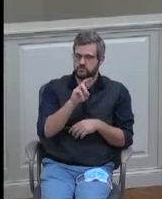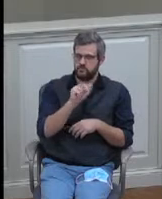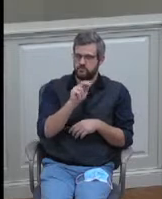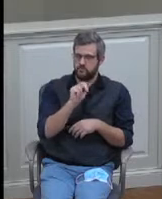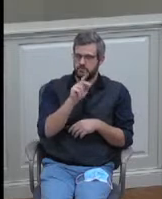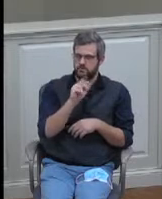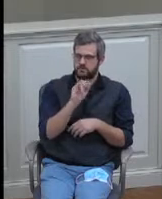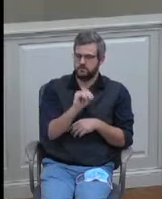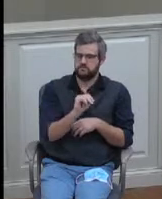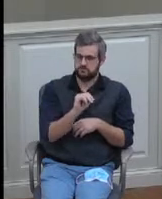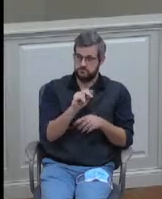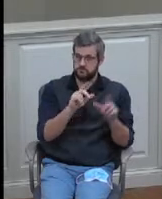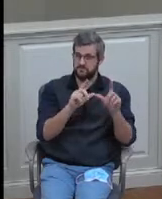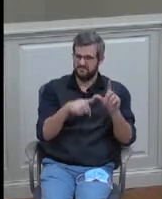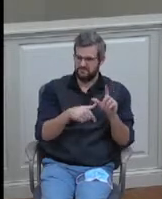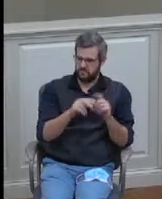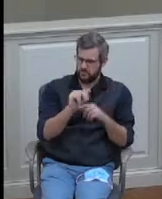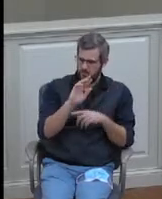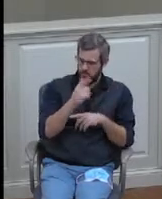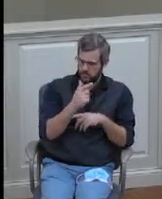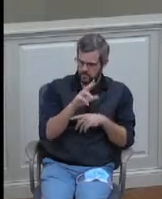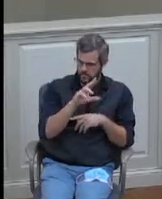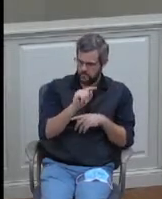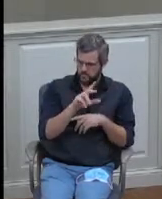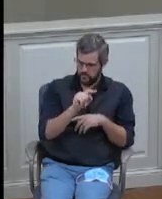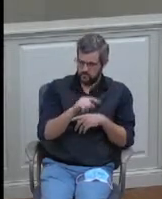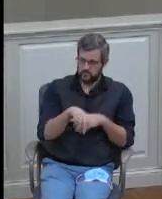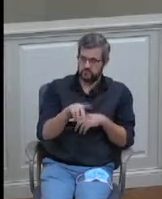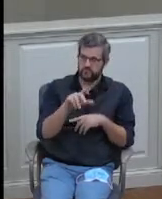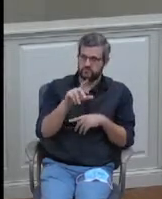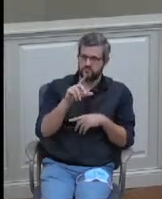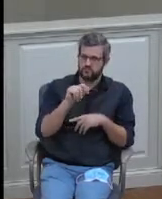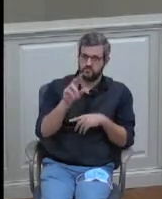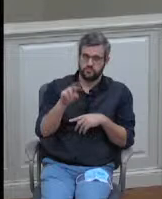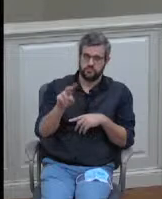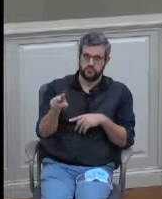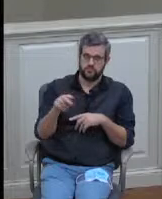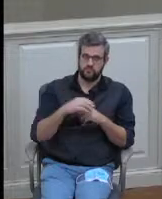term will James expire August 31 of 2022.